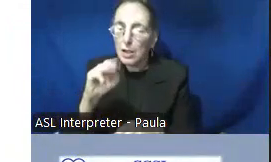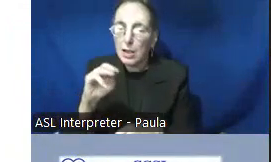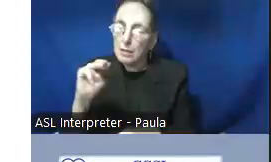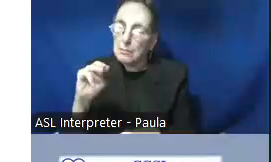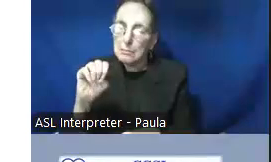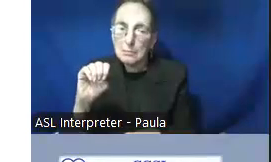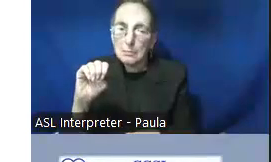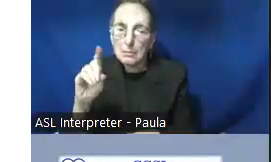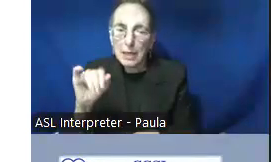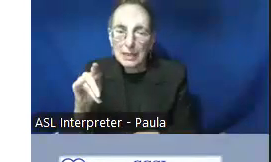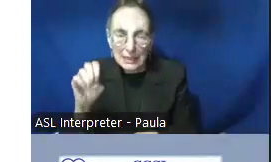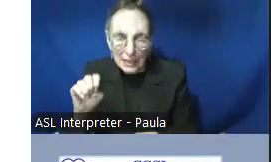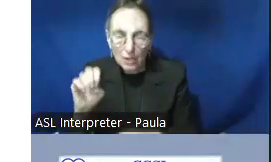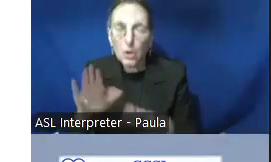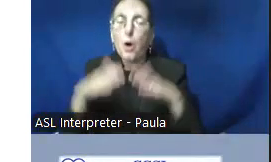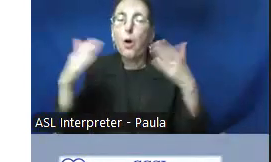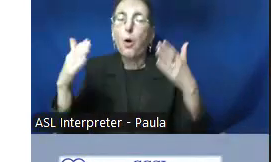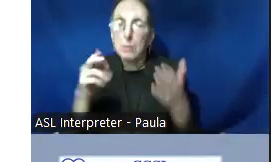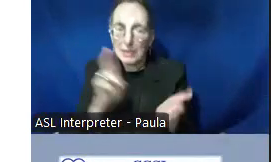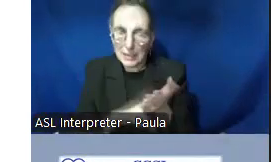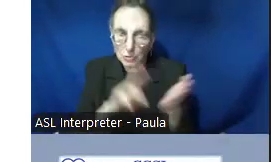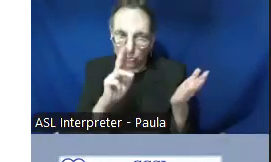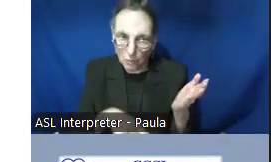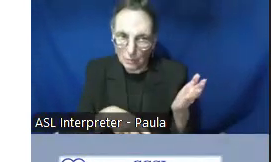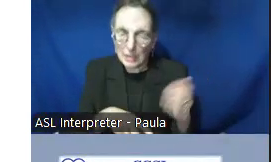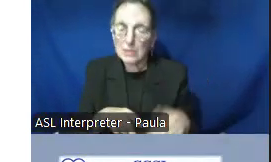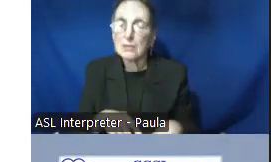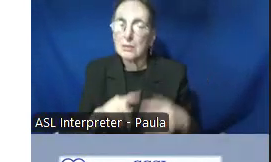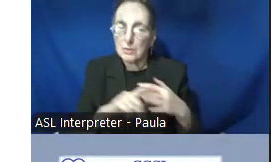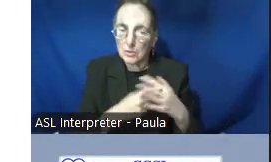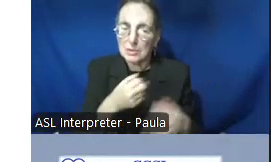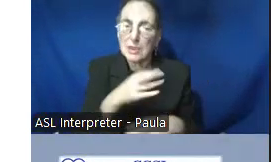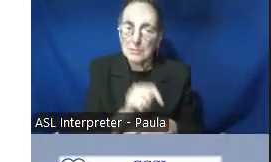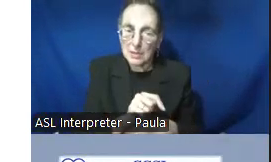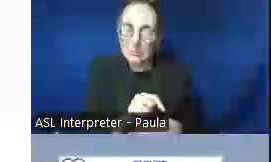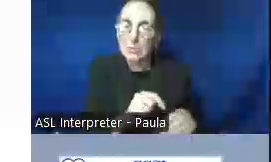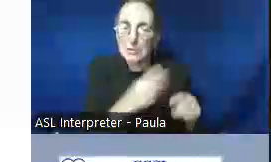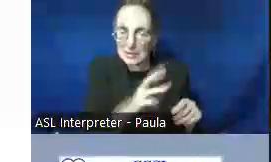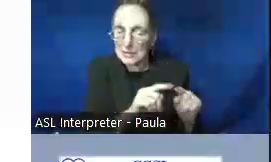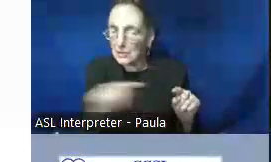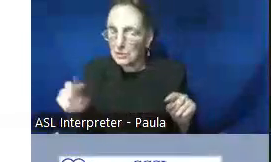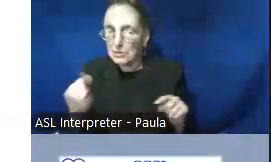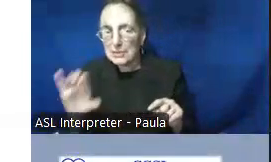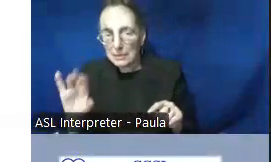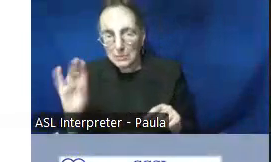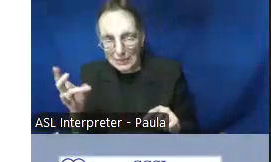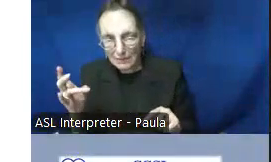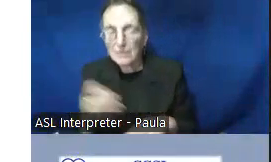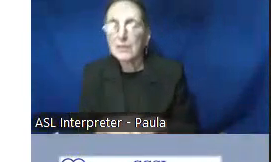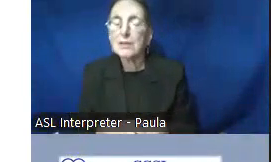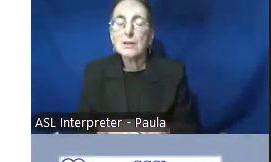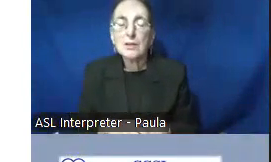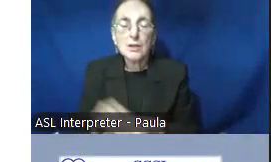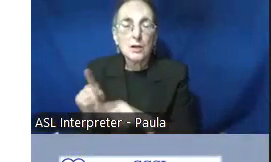October 15th and goes through December 7th. So we will have appointments all during that time. We also do new